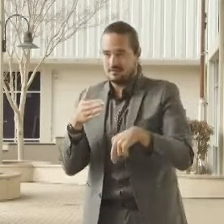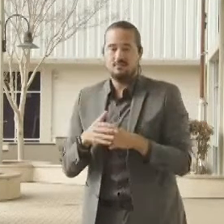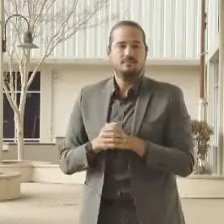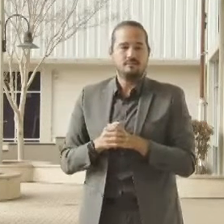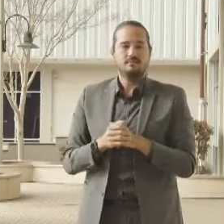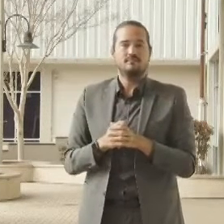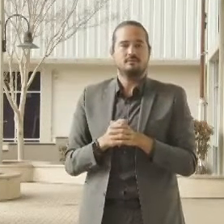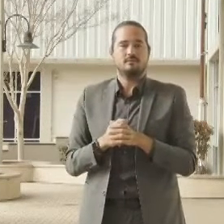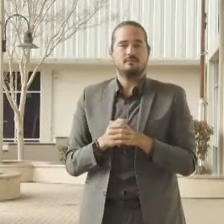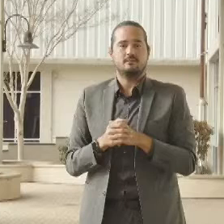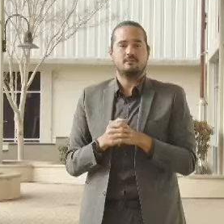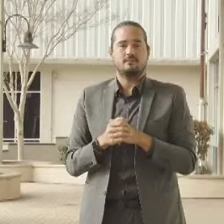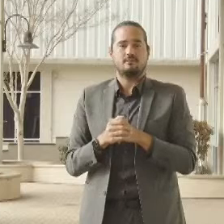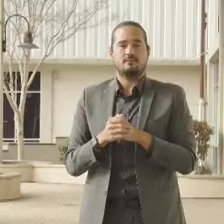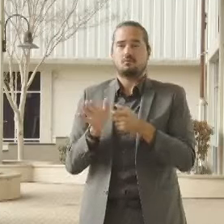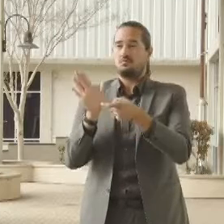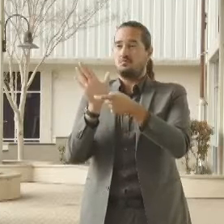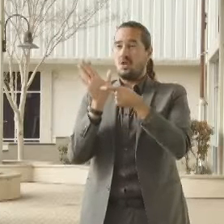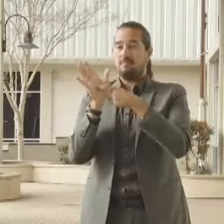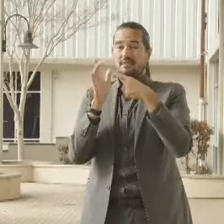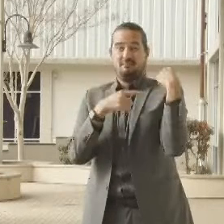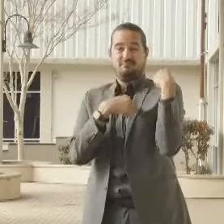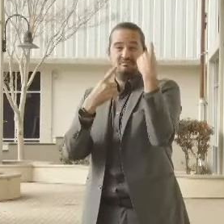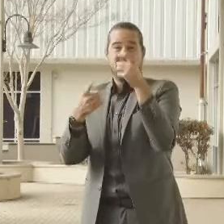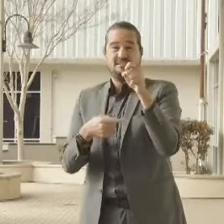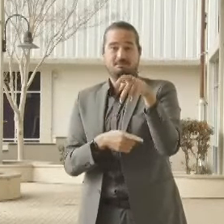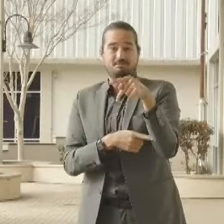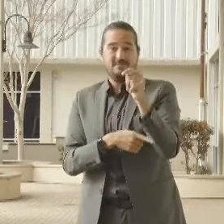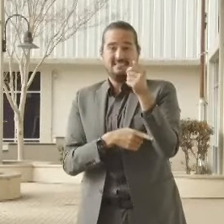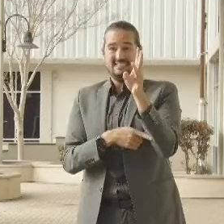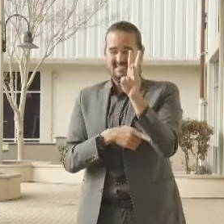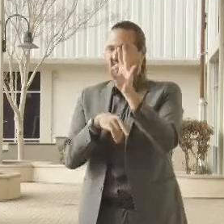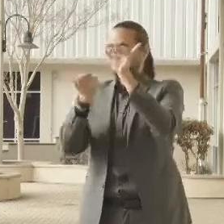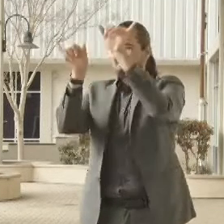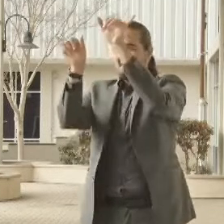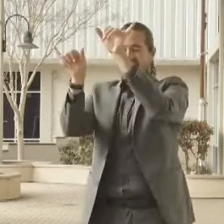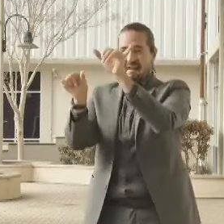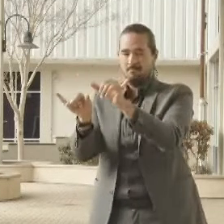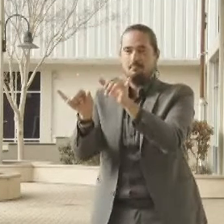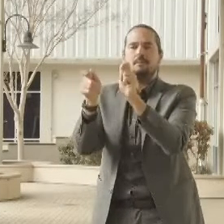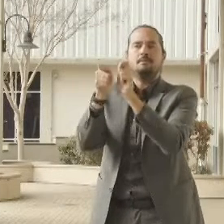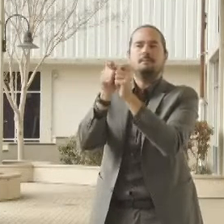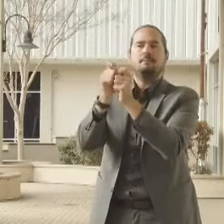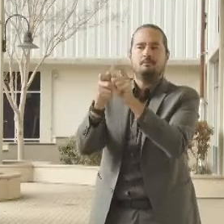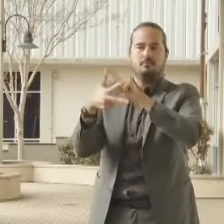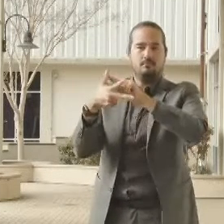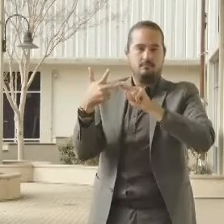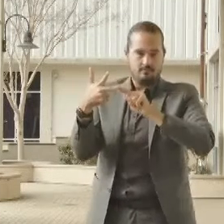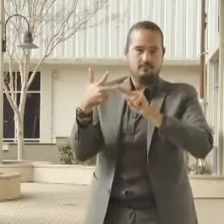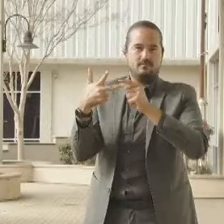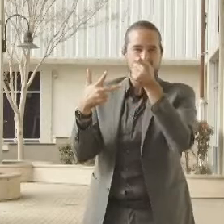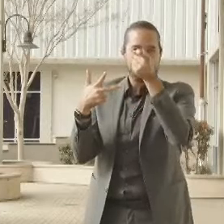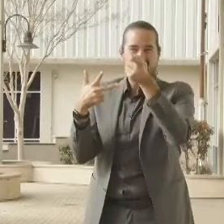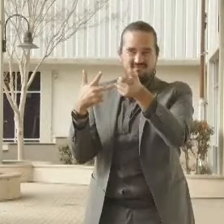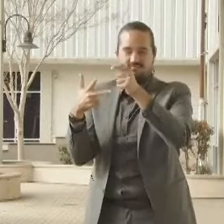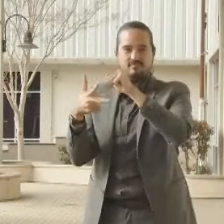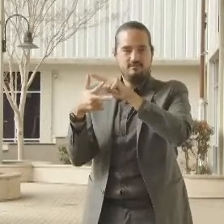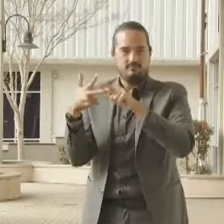the same, but we've made these adjustments to reflect the latest testing recommendations and guidance,